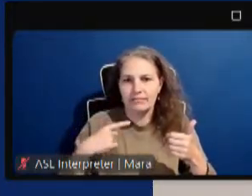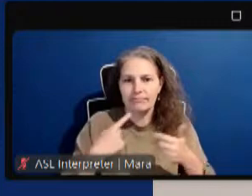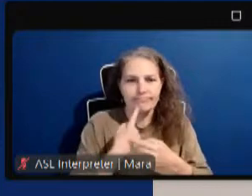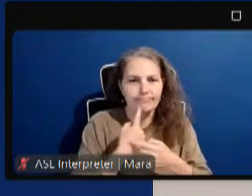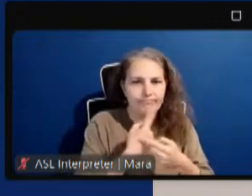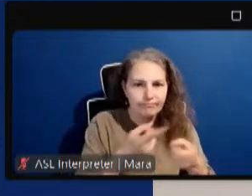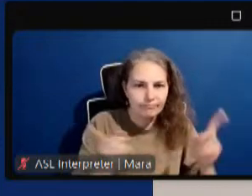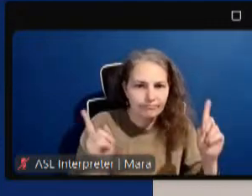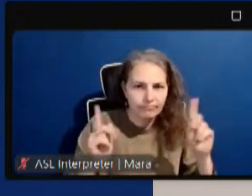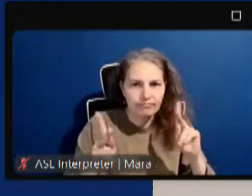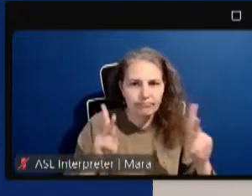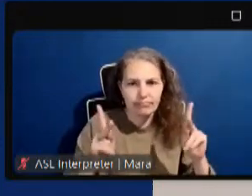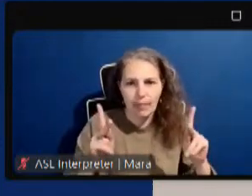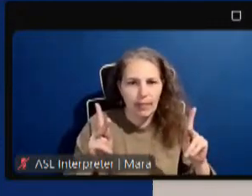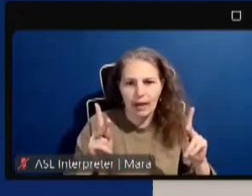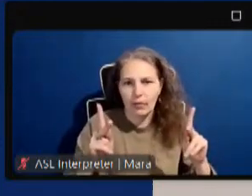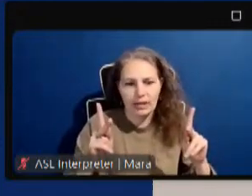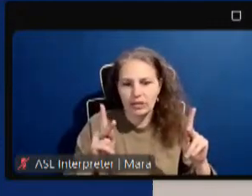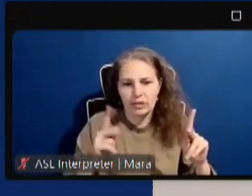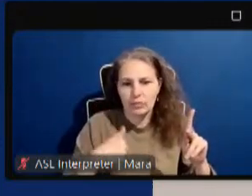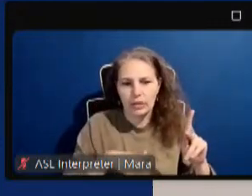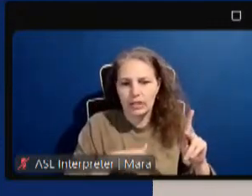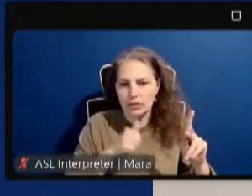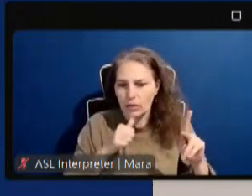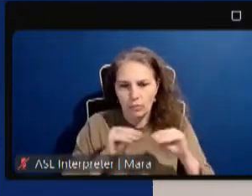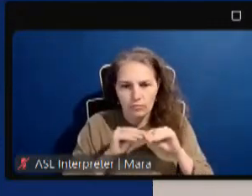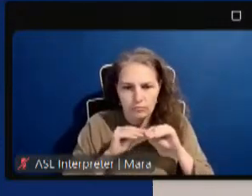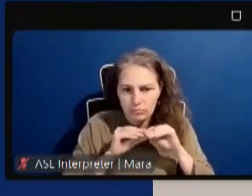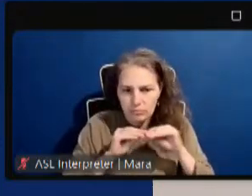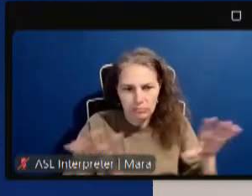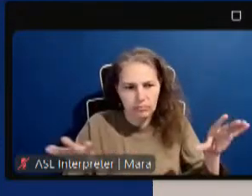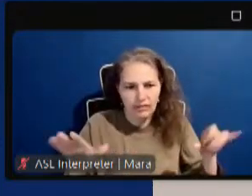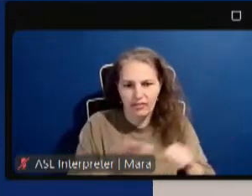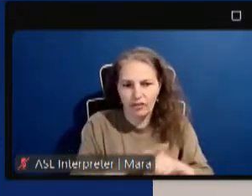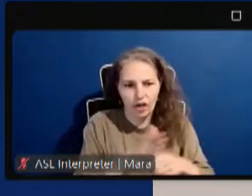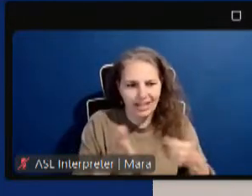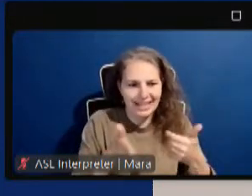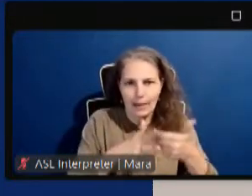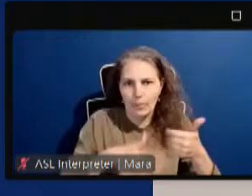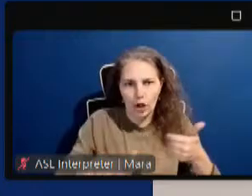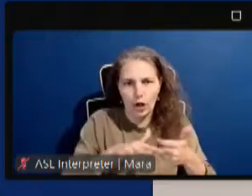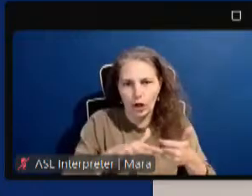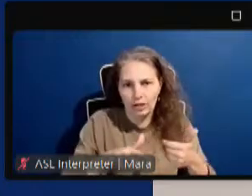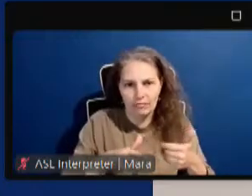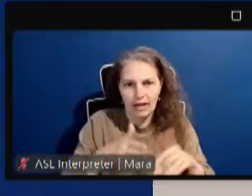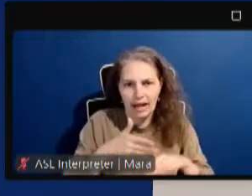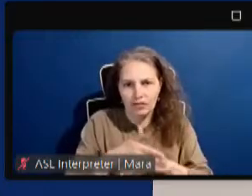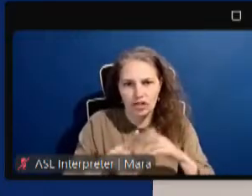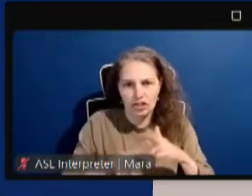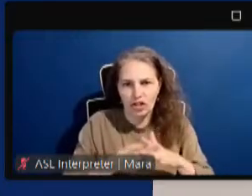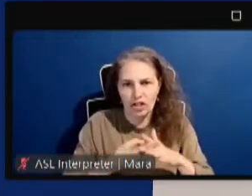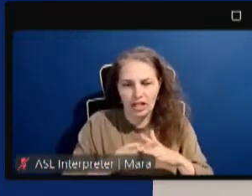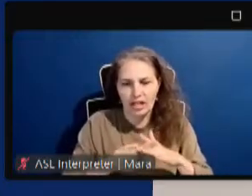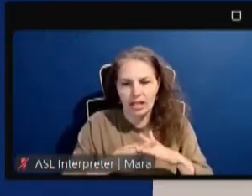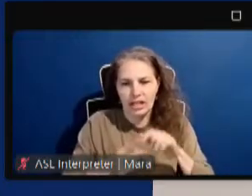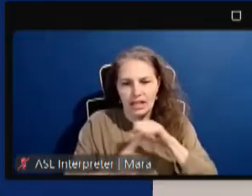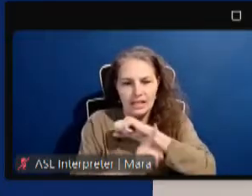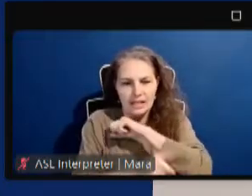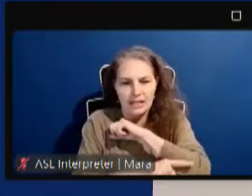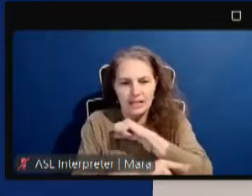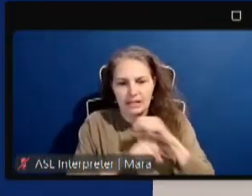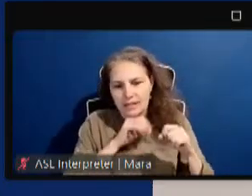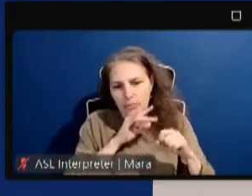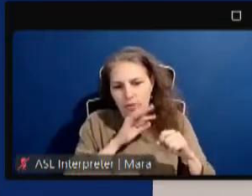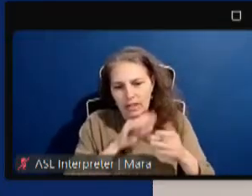entire neighborhood once we start debris removal. We have, just for awareness, typically we've gotten to that point